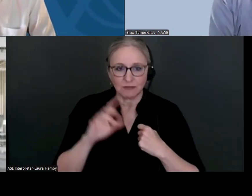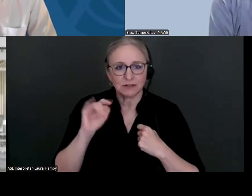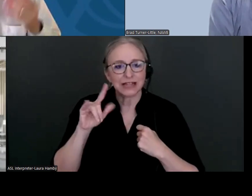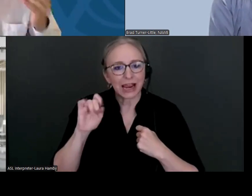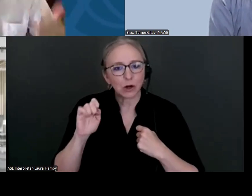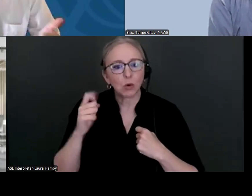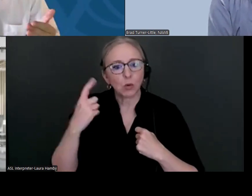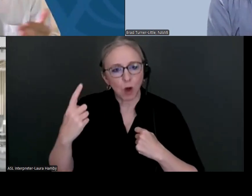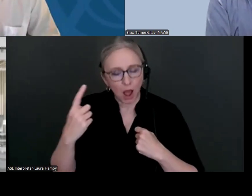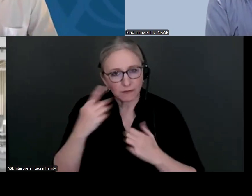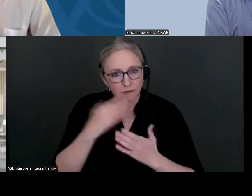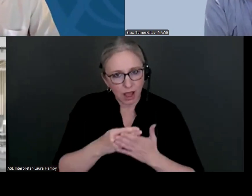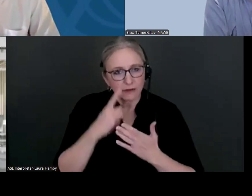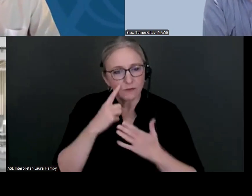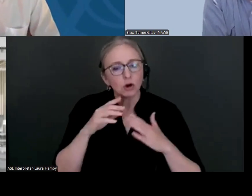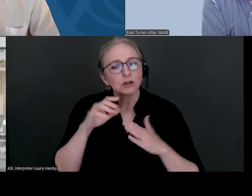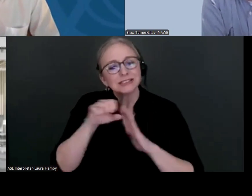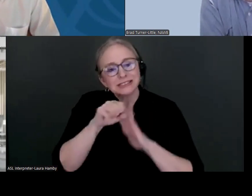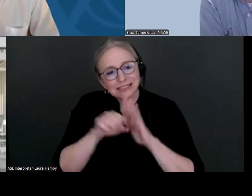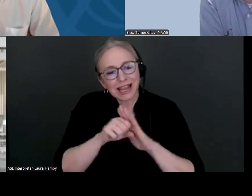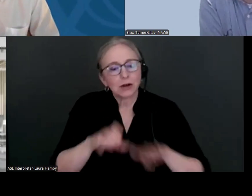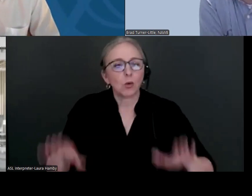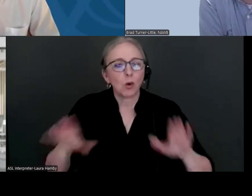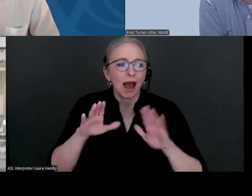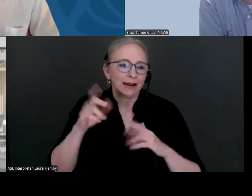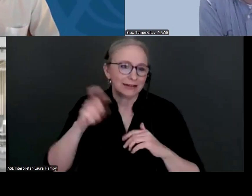funds for statewide needs. And,